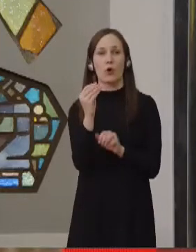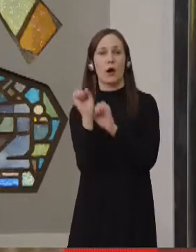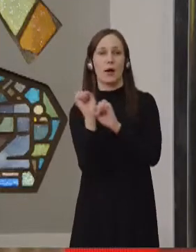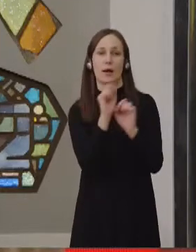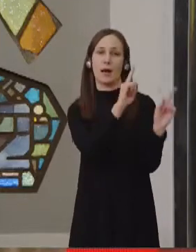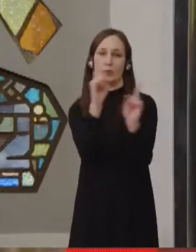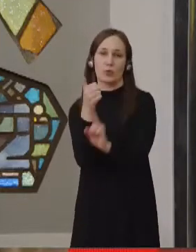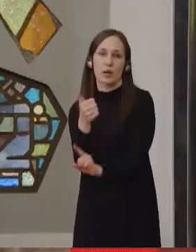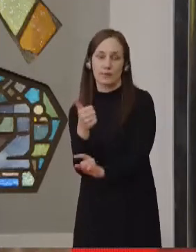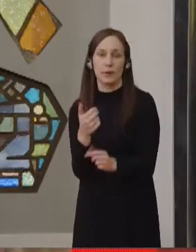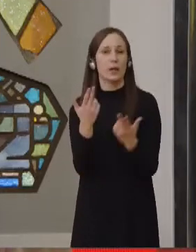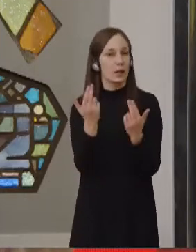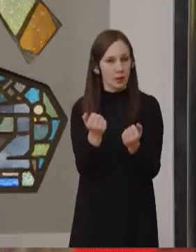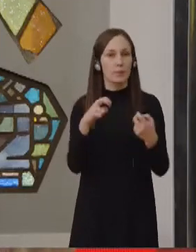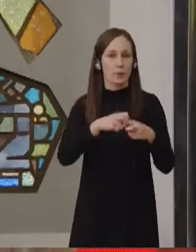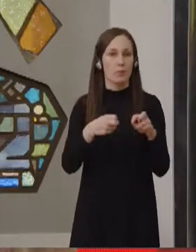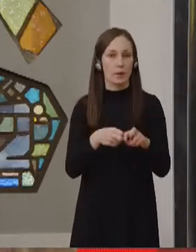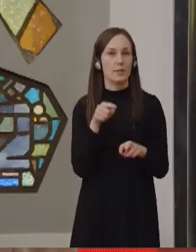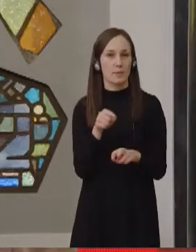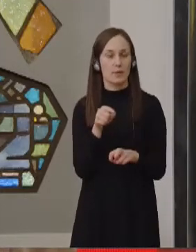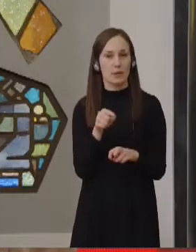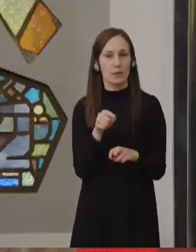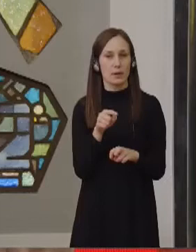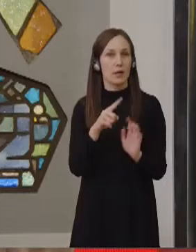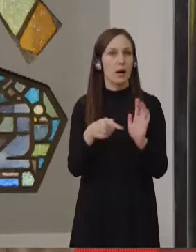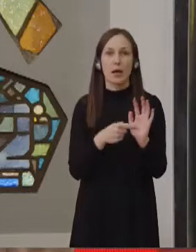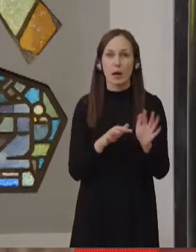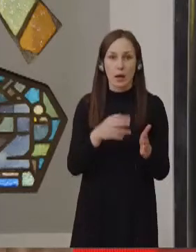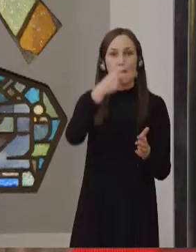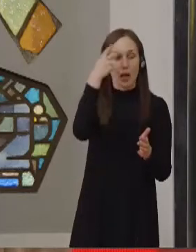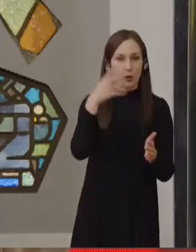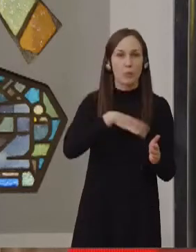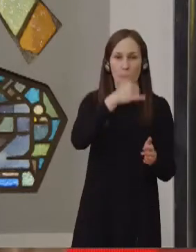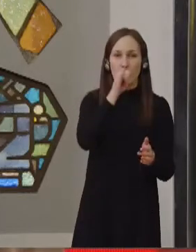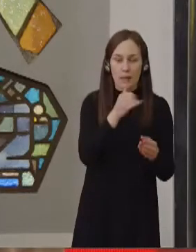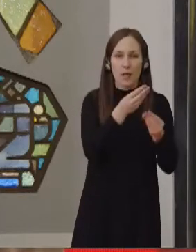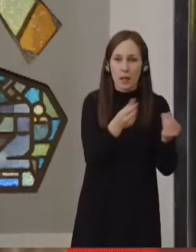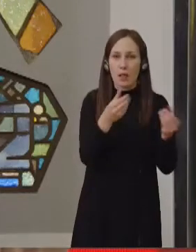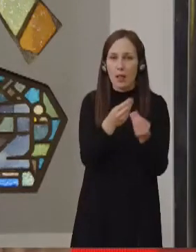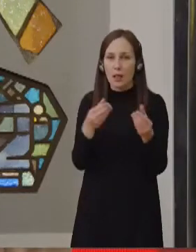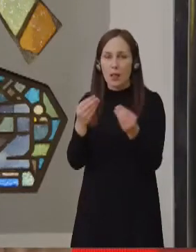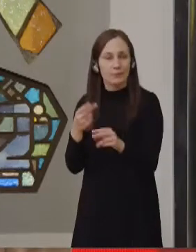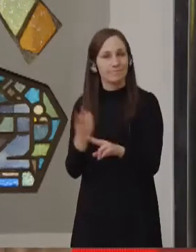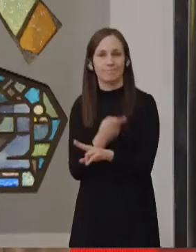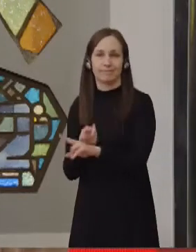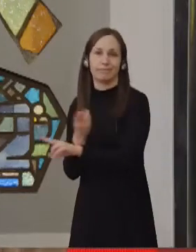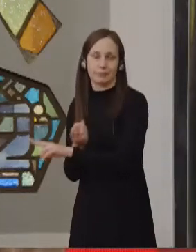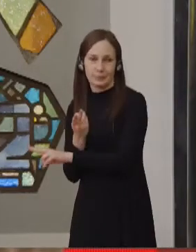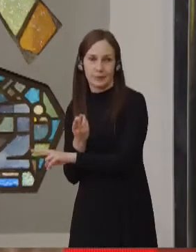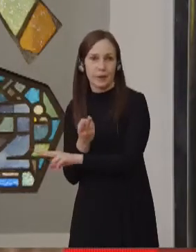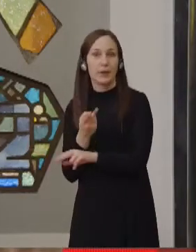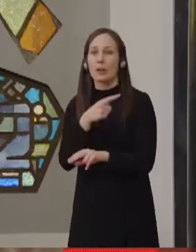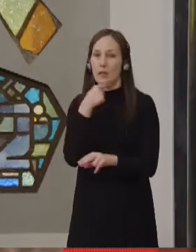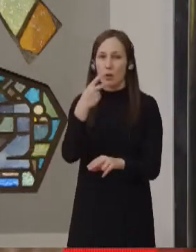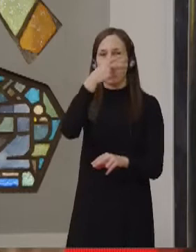has seized Lithuania over the past year and mobilized Lithuanians to the streets. During my time in Lithuania,